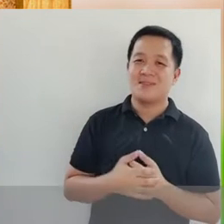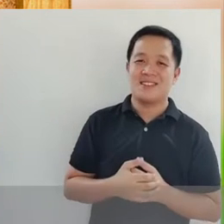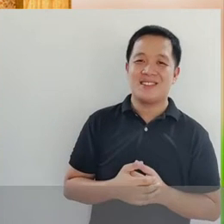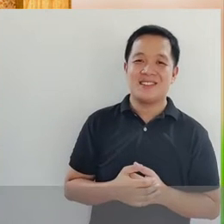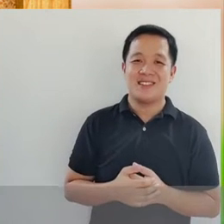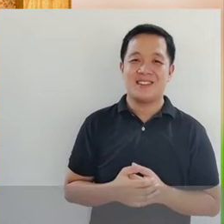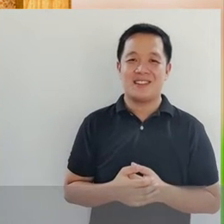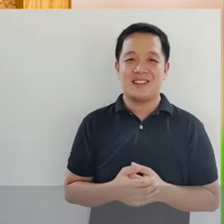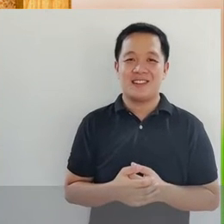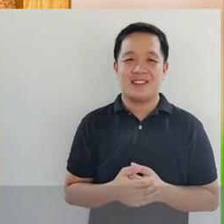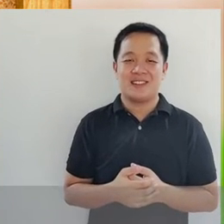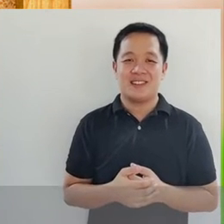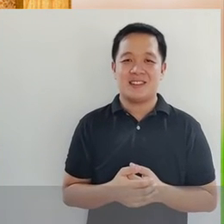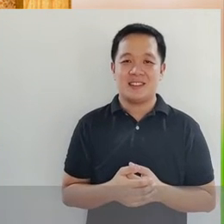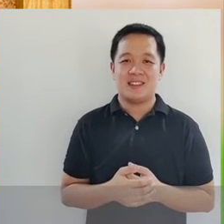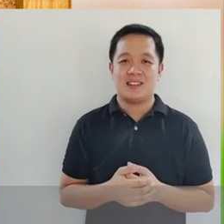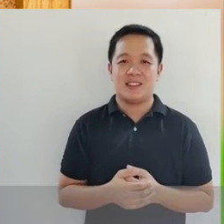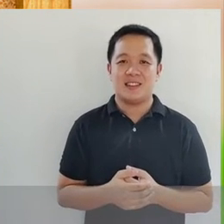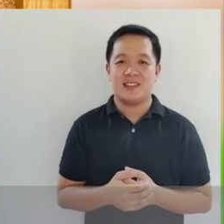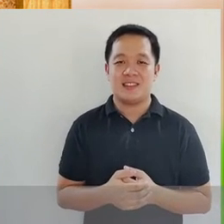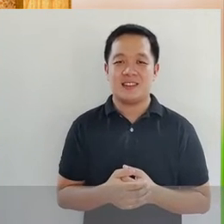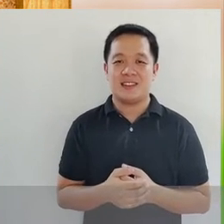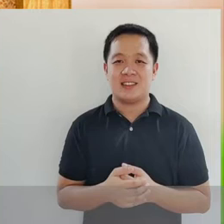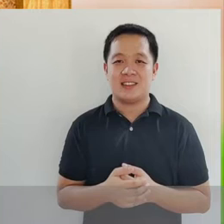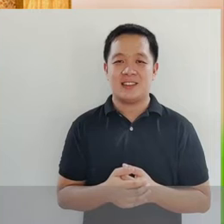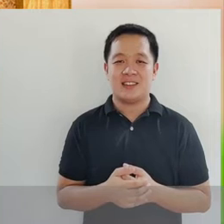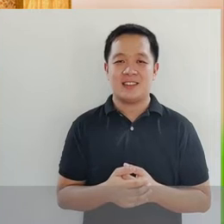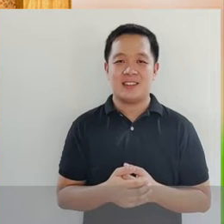This is a dish.